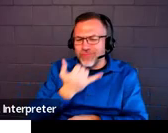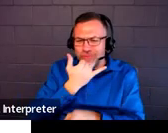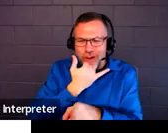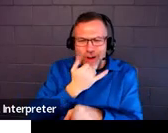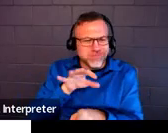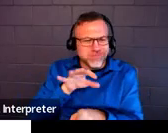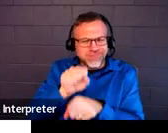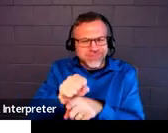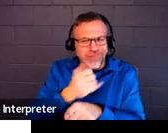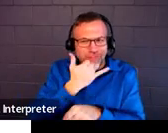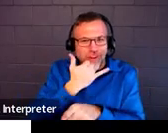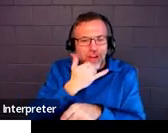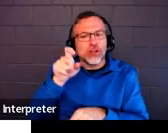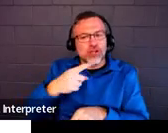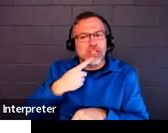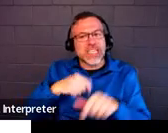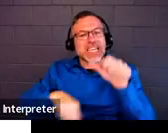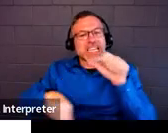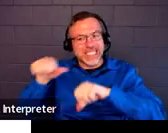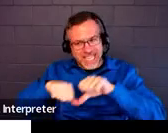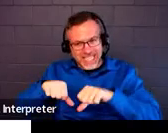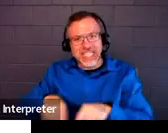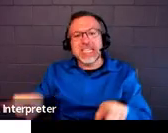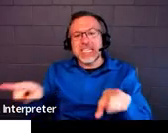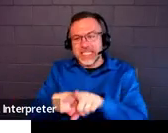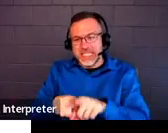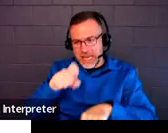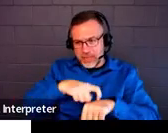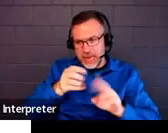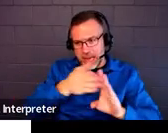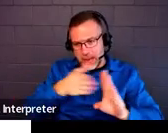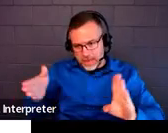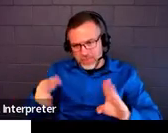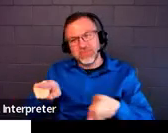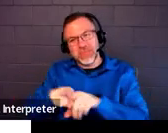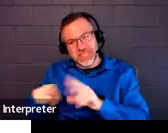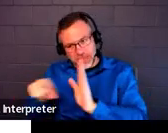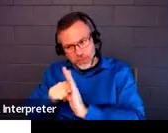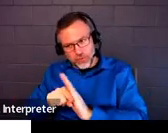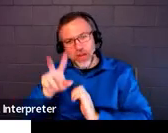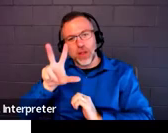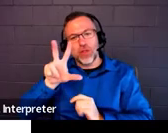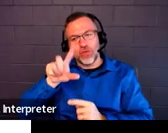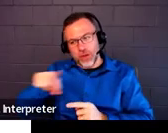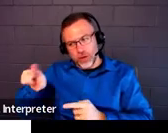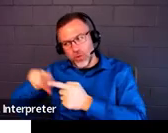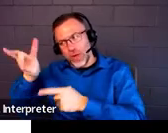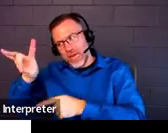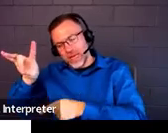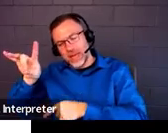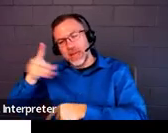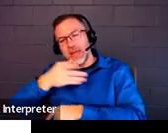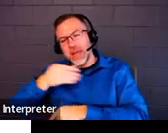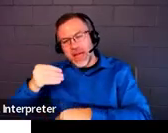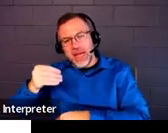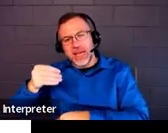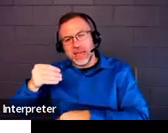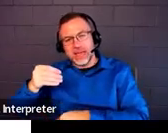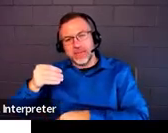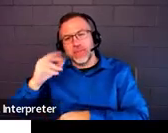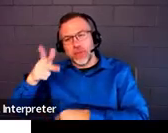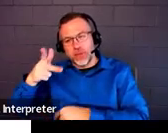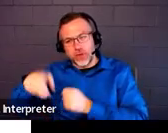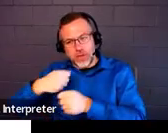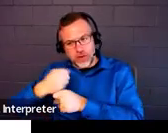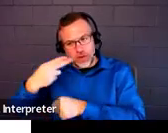Will be the same window, and that's also grades 3 to 8 in the third year of high school. So we need to do a quick